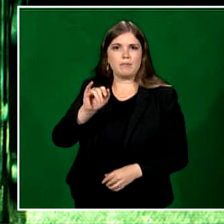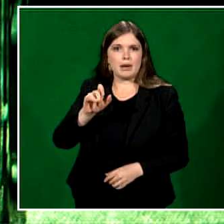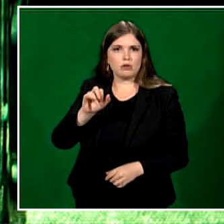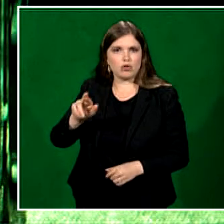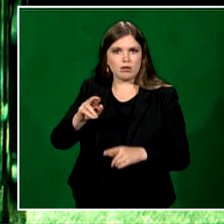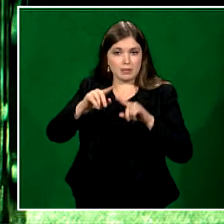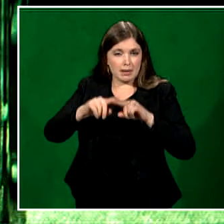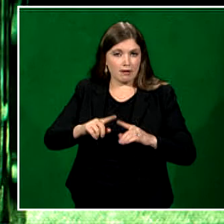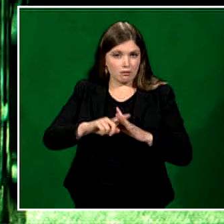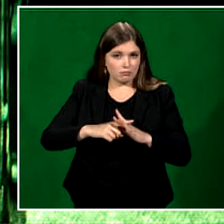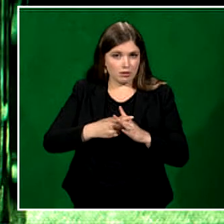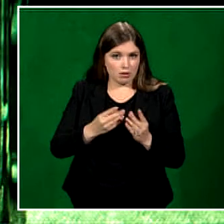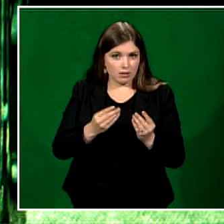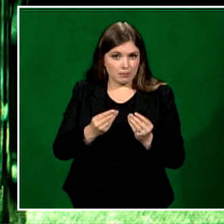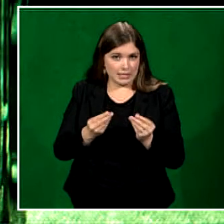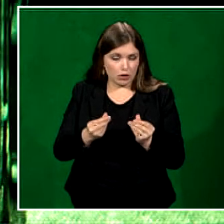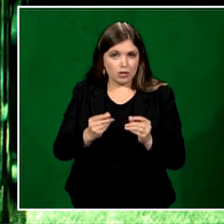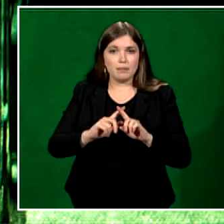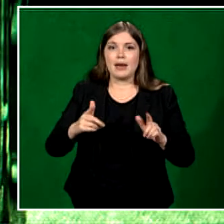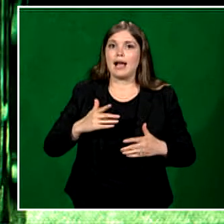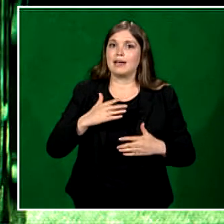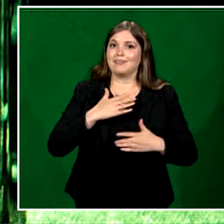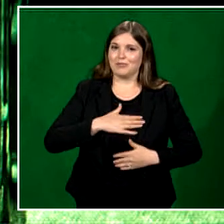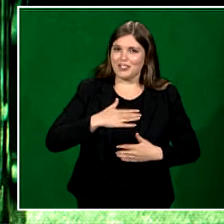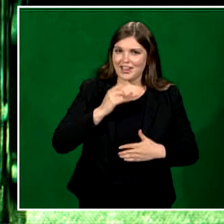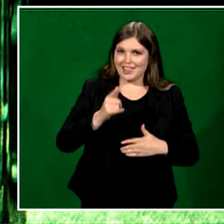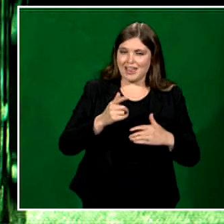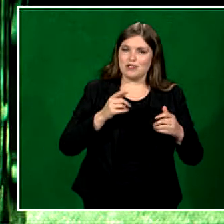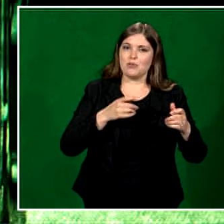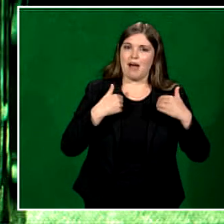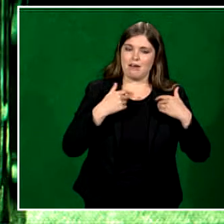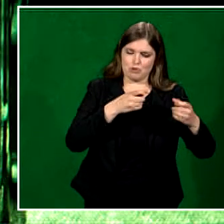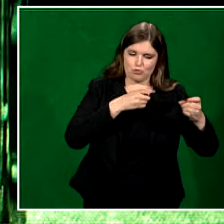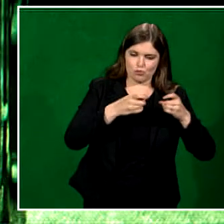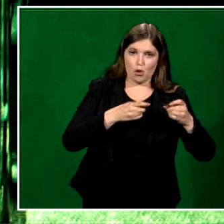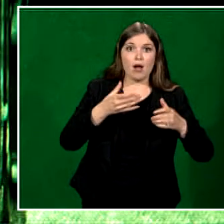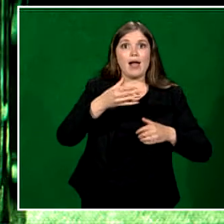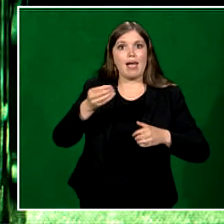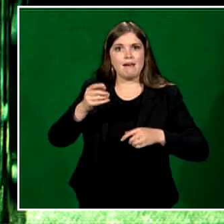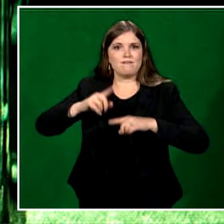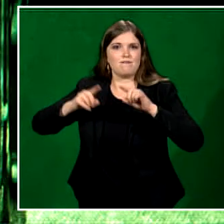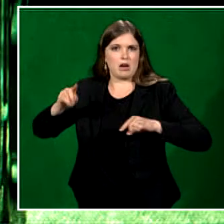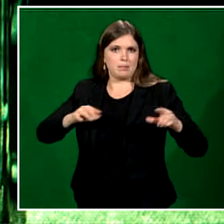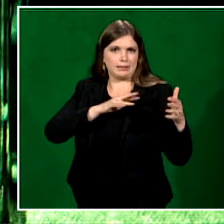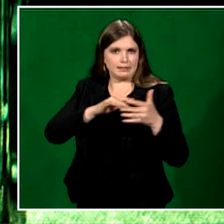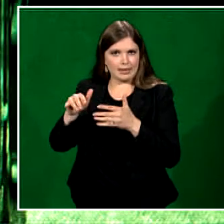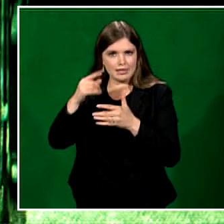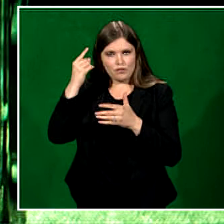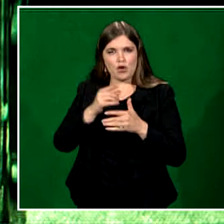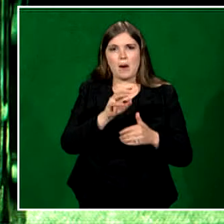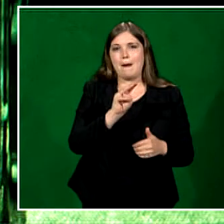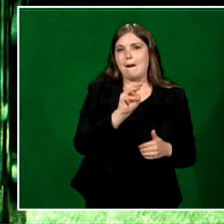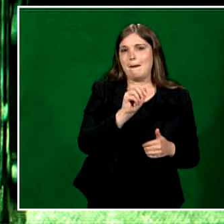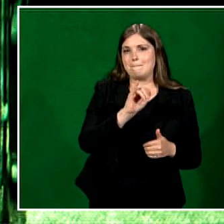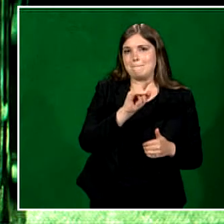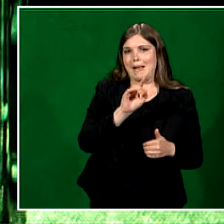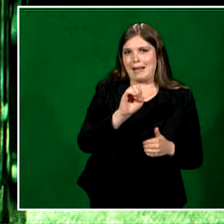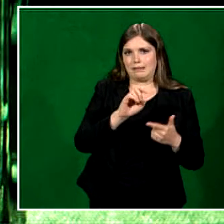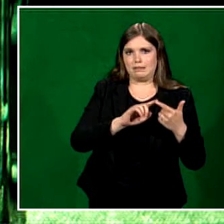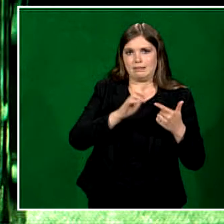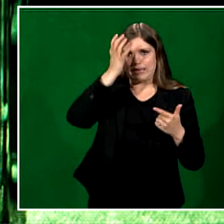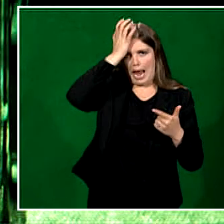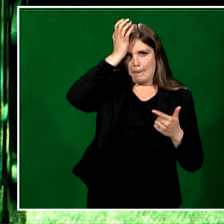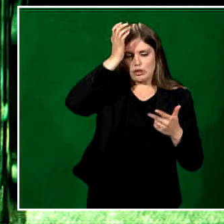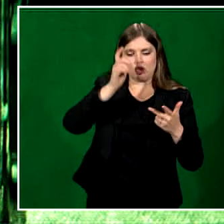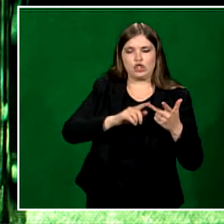material, but I appreciated that you performed control and variable studies on maize, cabbage, and pineapple to understand how using